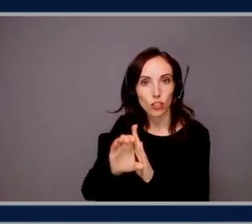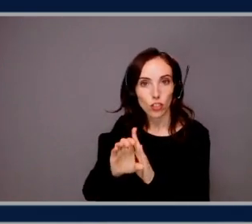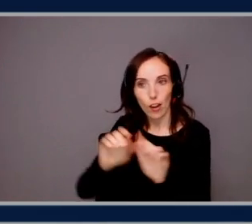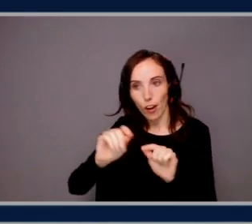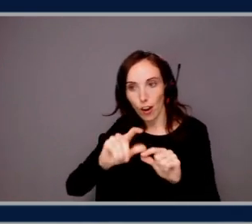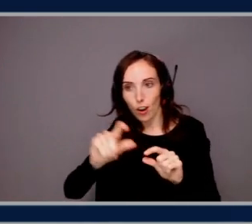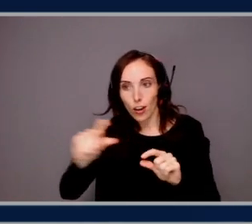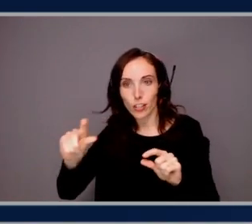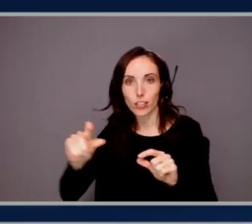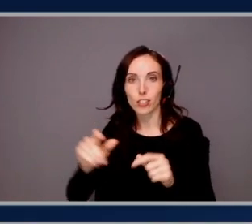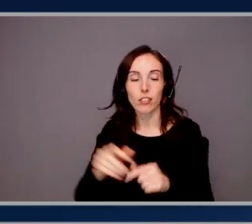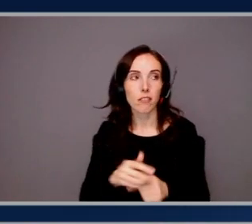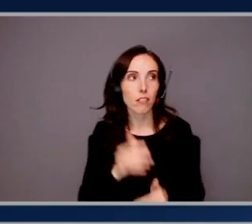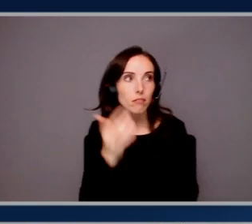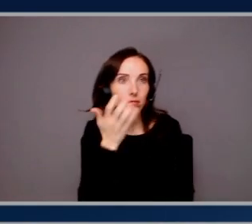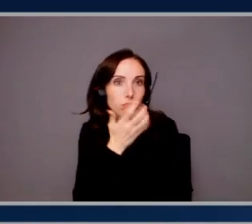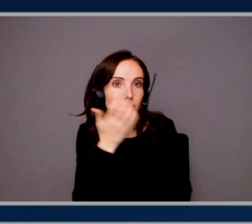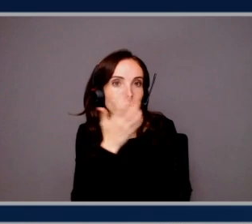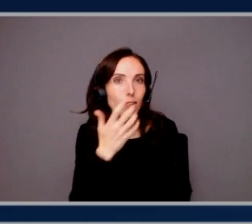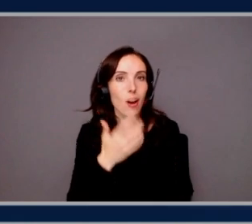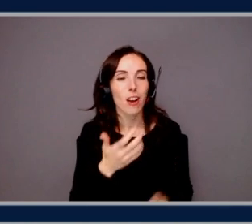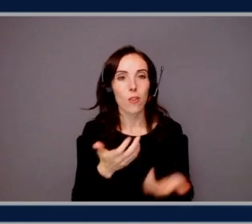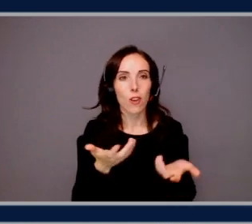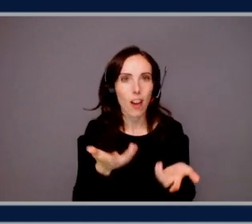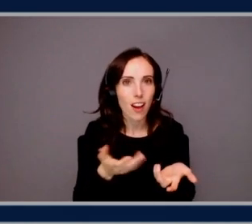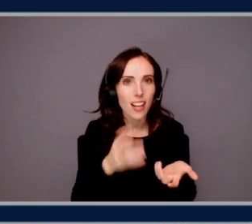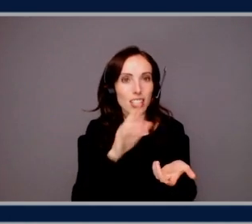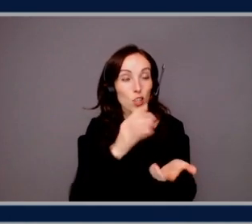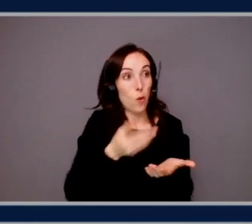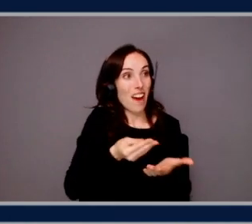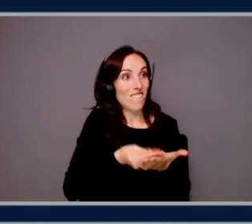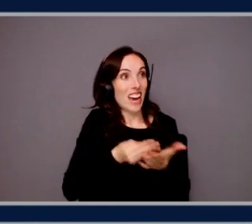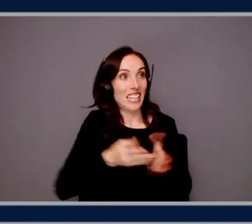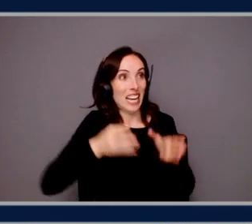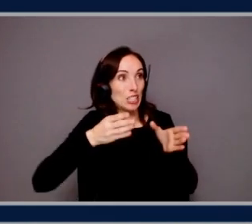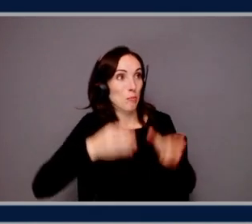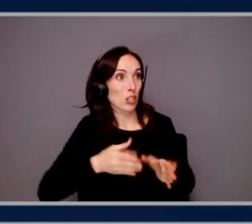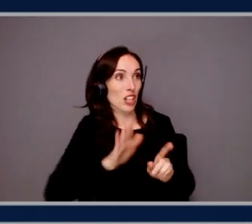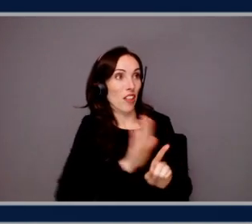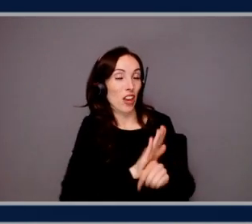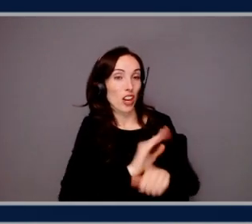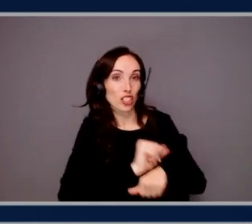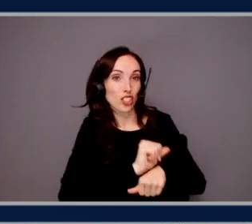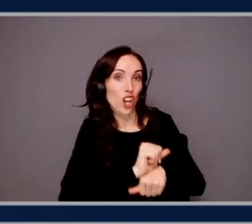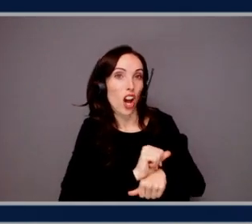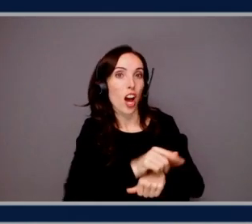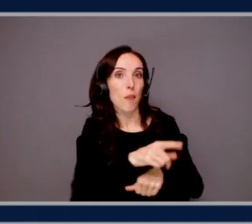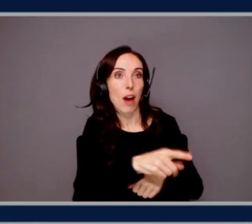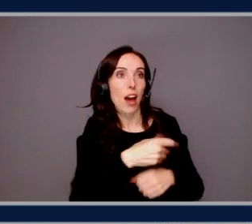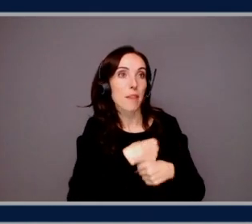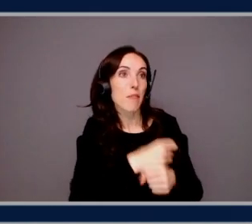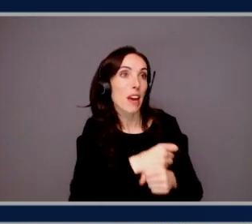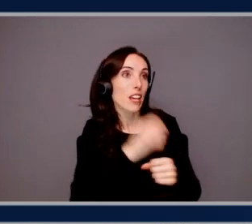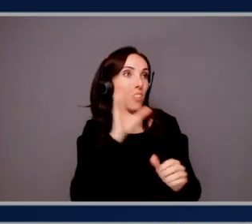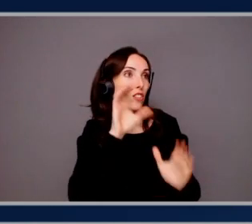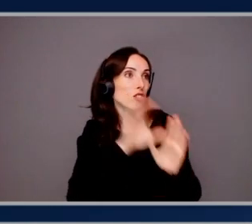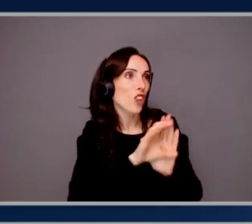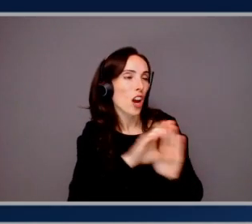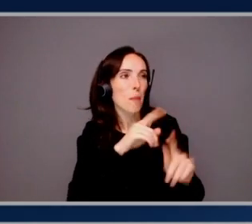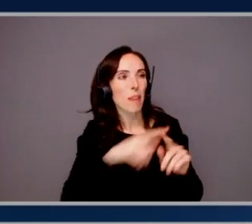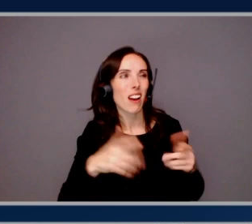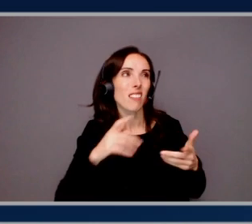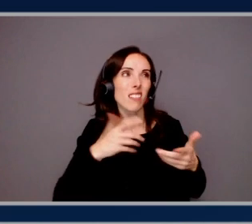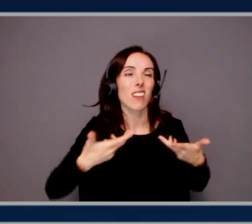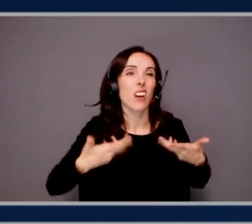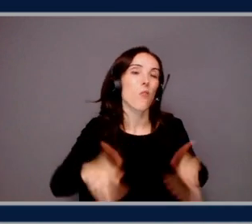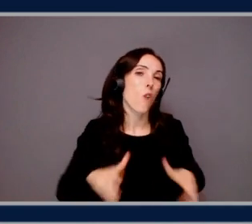document. Oh my gosh. Like, you just took a finance person's job and they say, hey, I just made this chart, but I don't feel like writing the report, or I don't